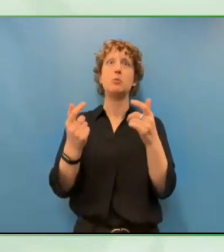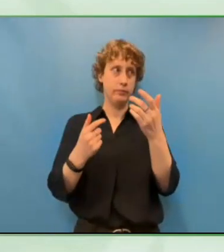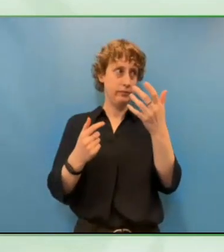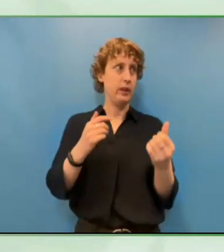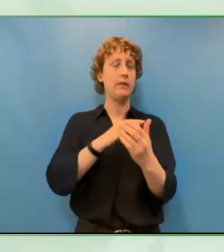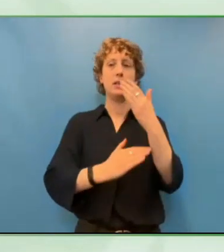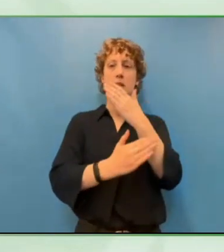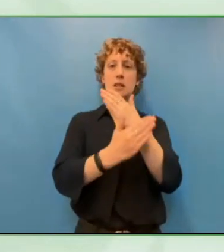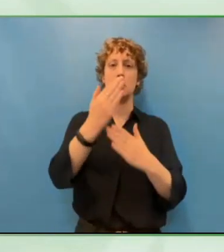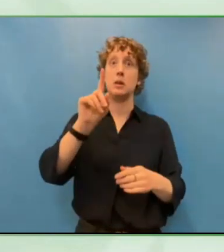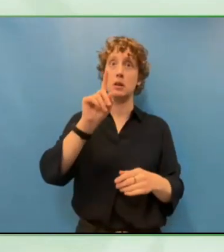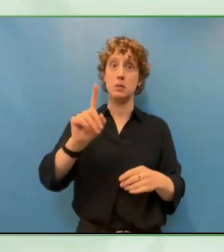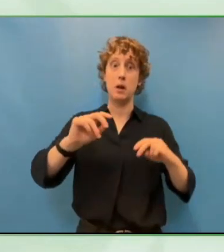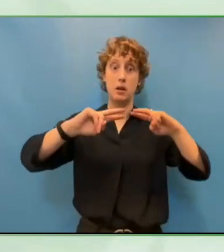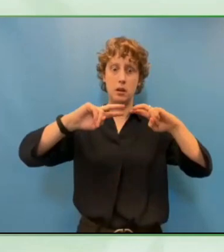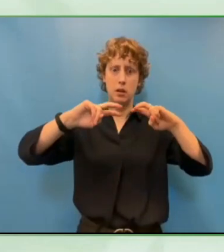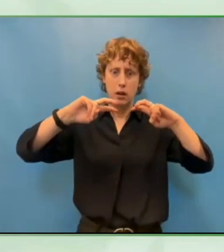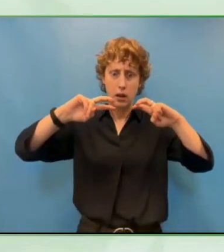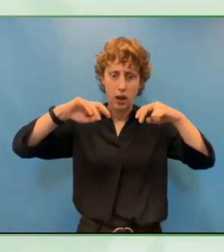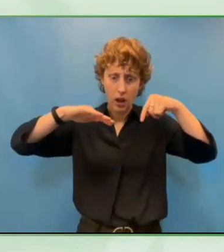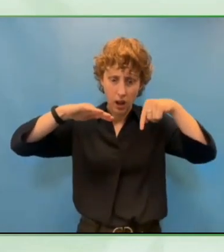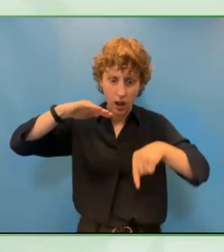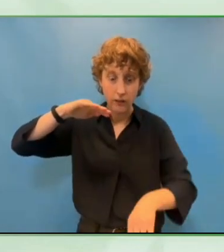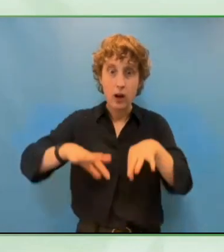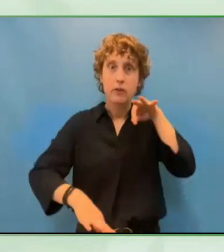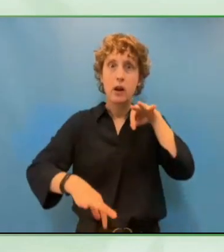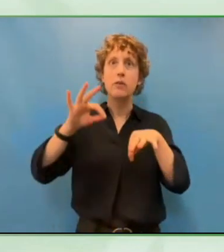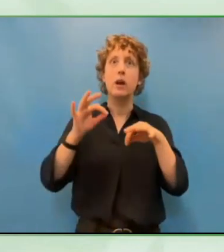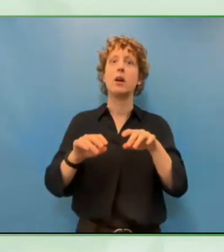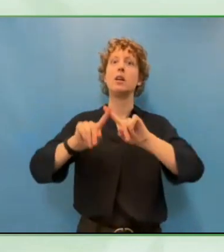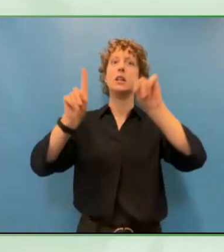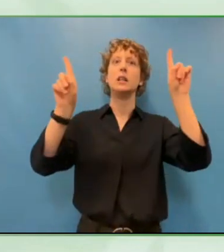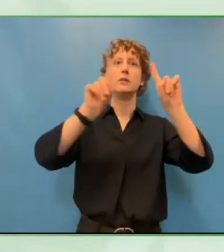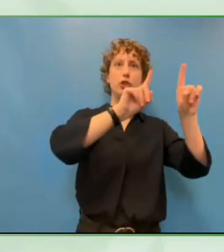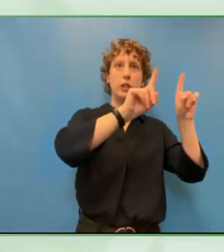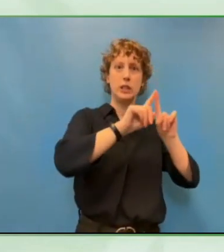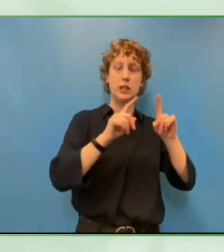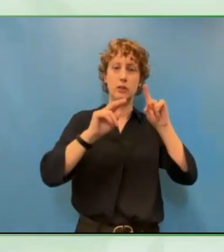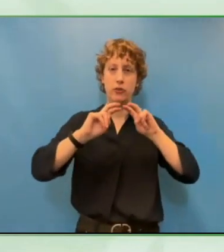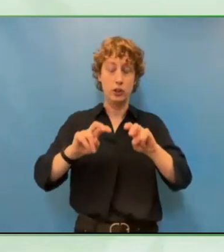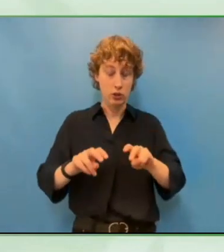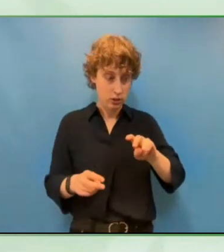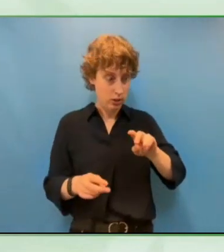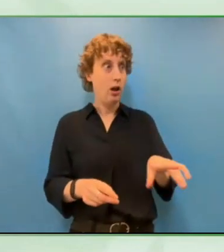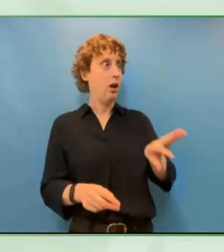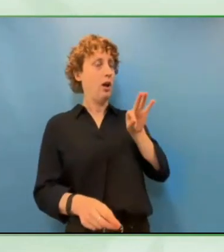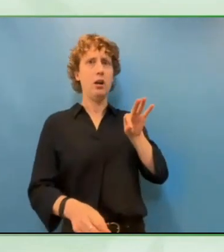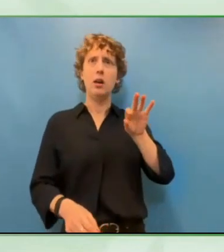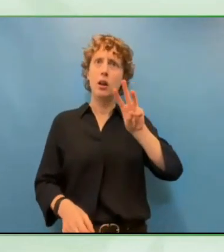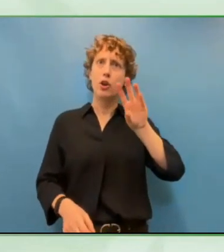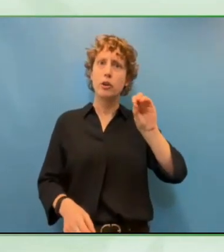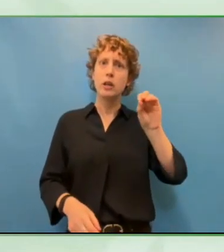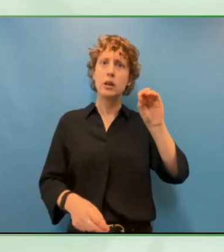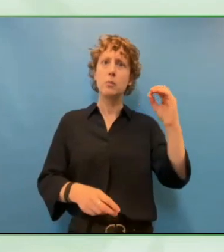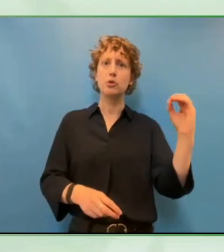or you go a little bit deeper and you find different research, you see that we're talking about 30% of